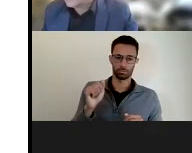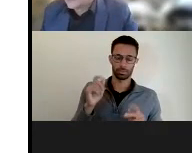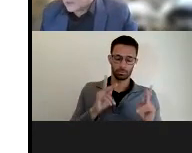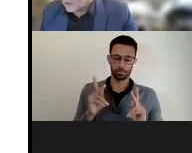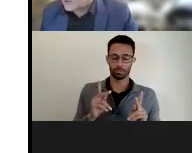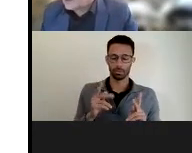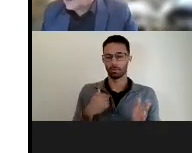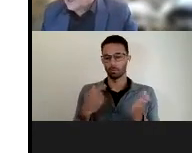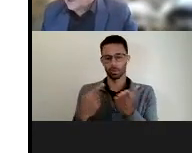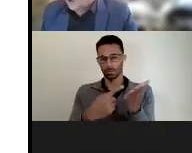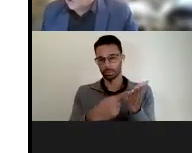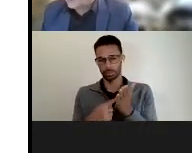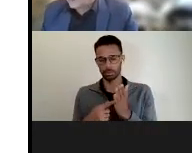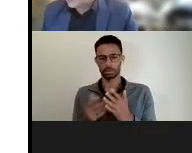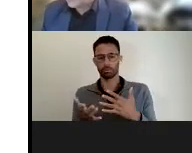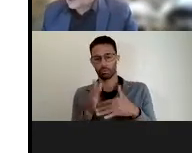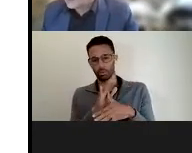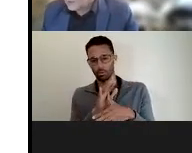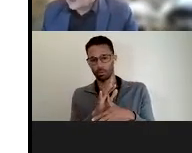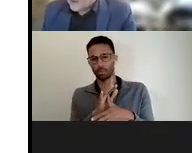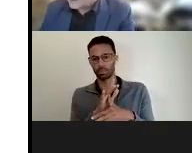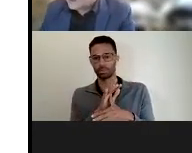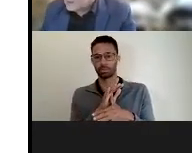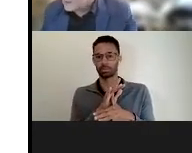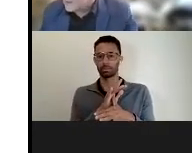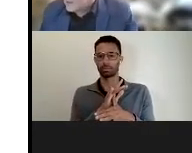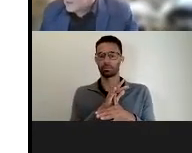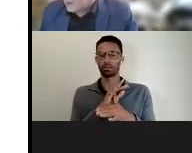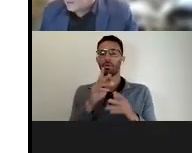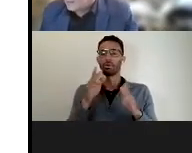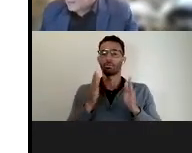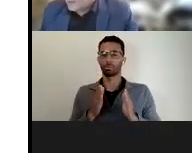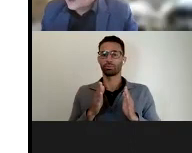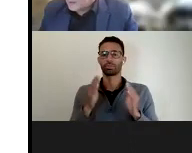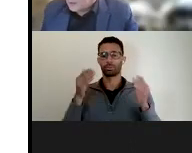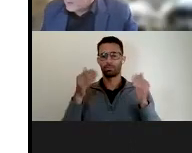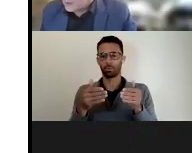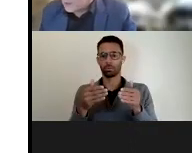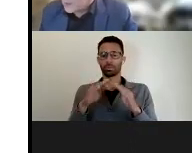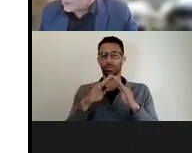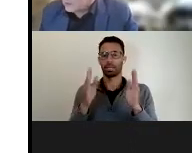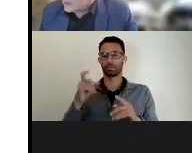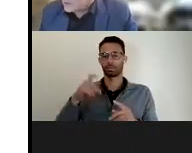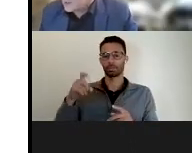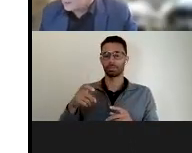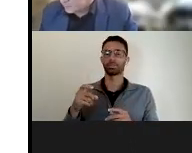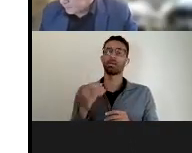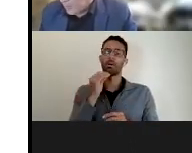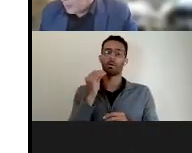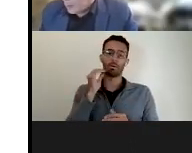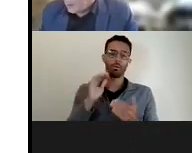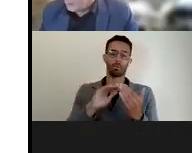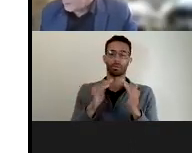this in terms of priorities, whole person-centered housing needs in the home and community-based services